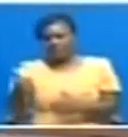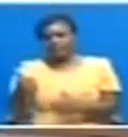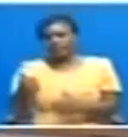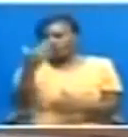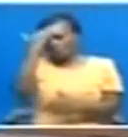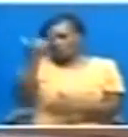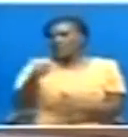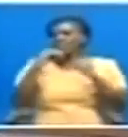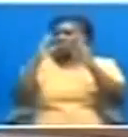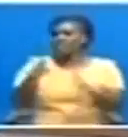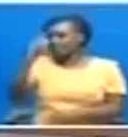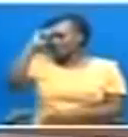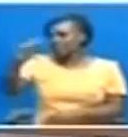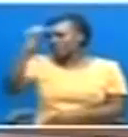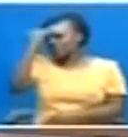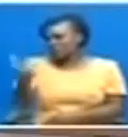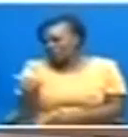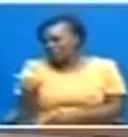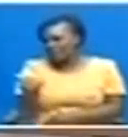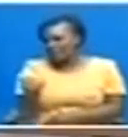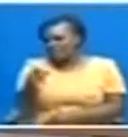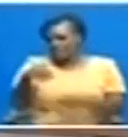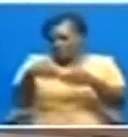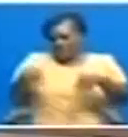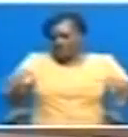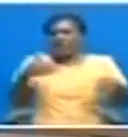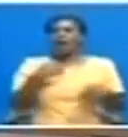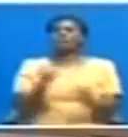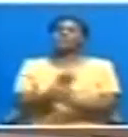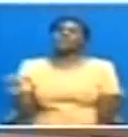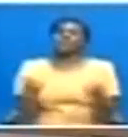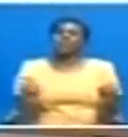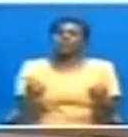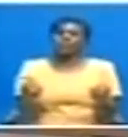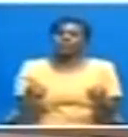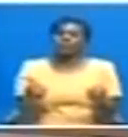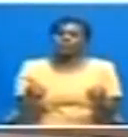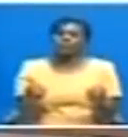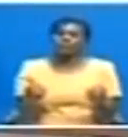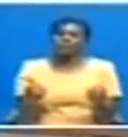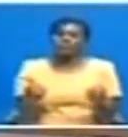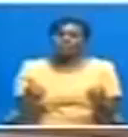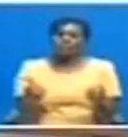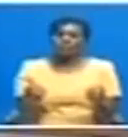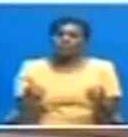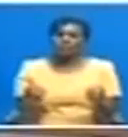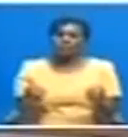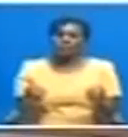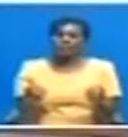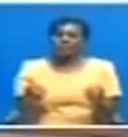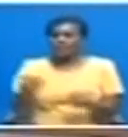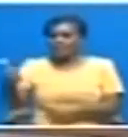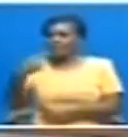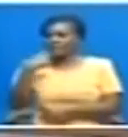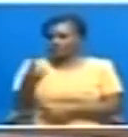says, why should teachers respect the judiciary when it lacks independence and unanimity in its rulings? Bad precedent. Linda